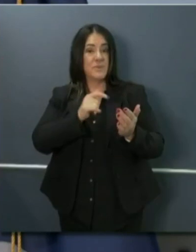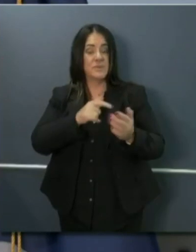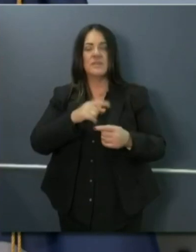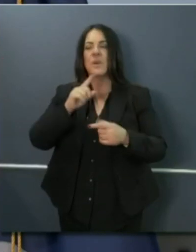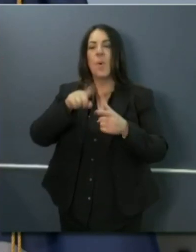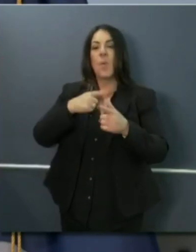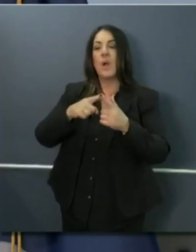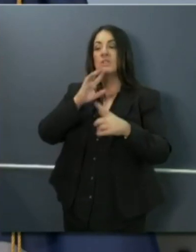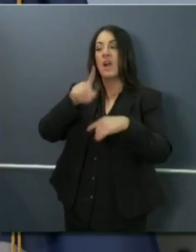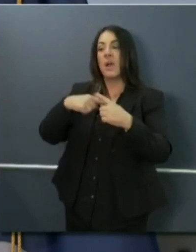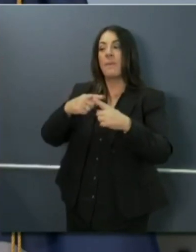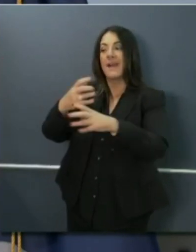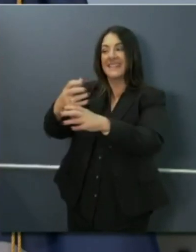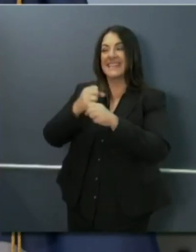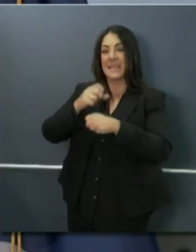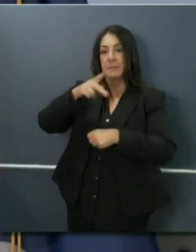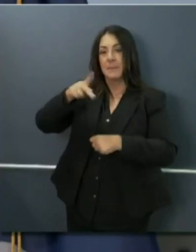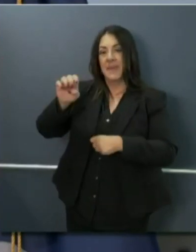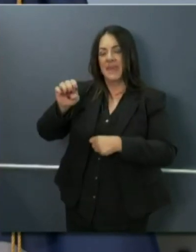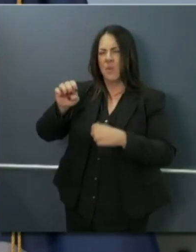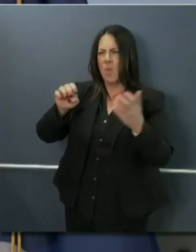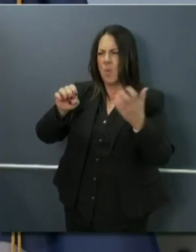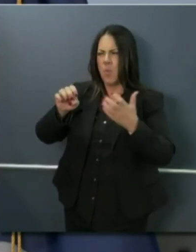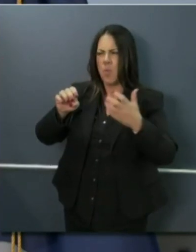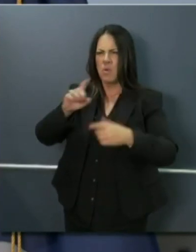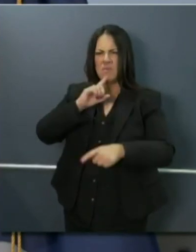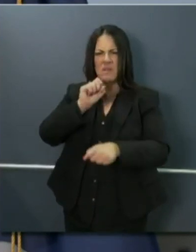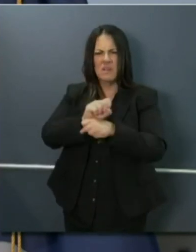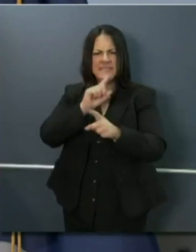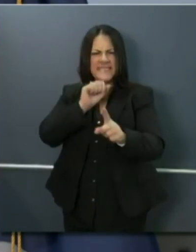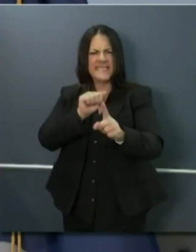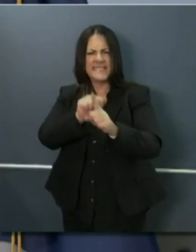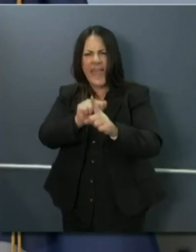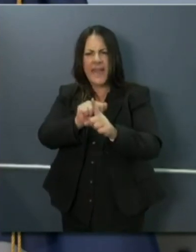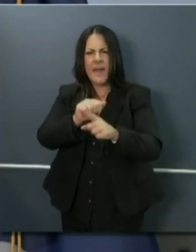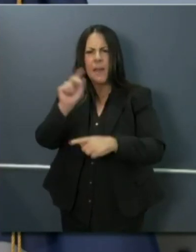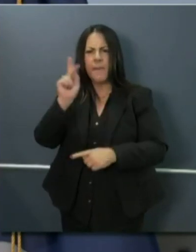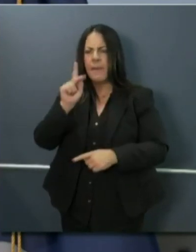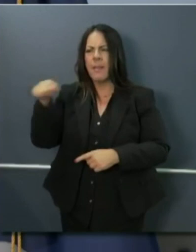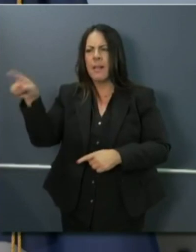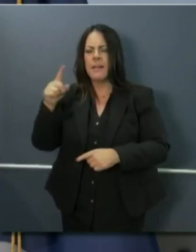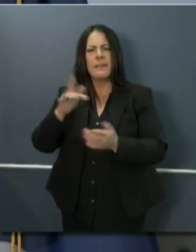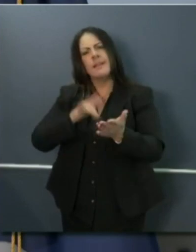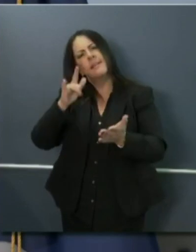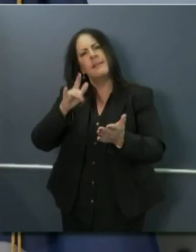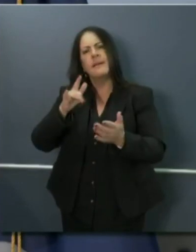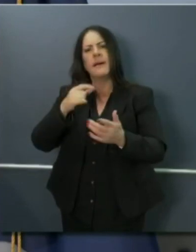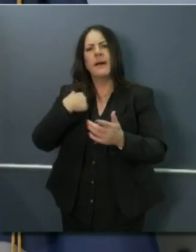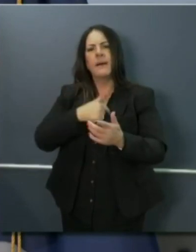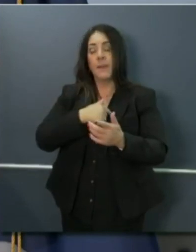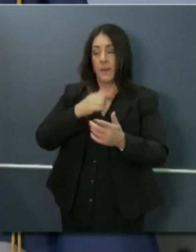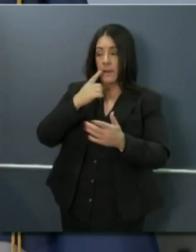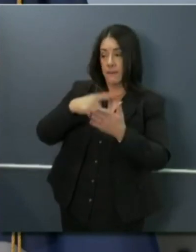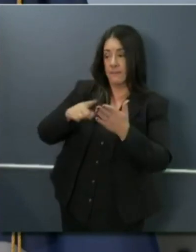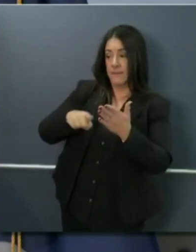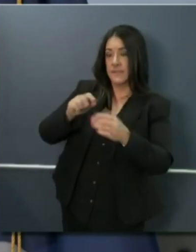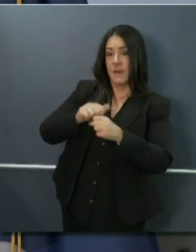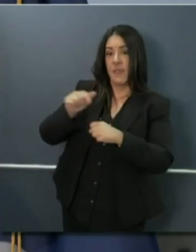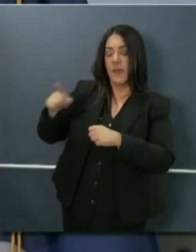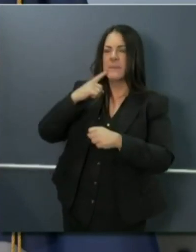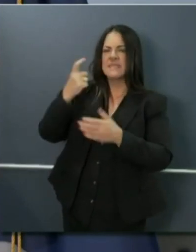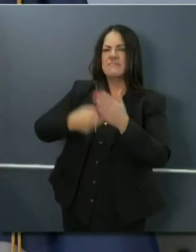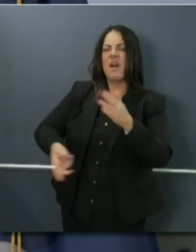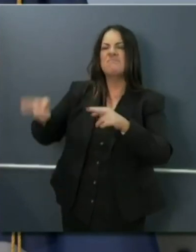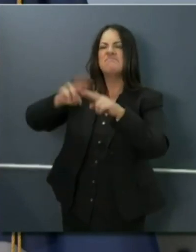PPE. The scams out there are real. People are being investigated, not just for price gouging,